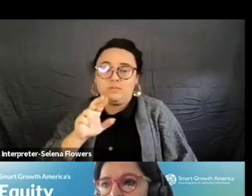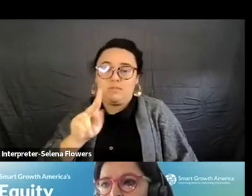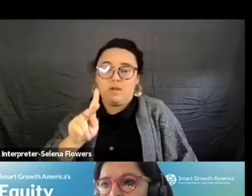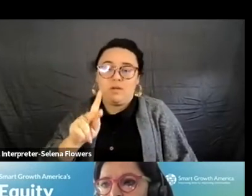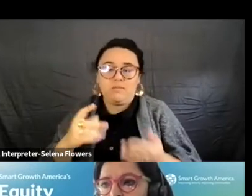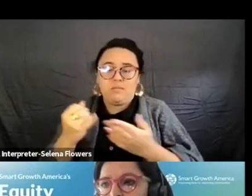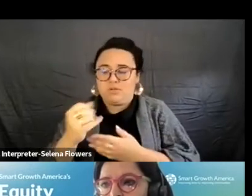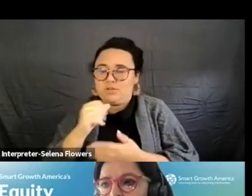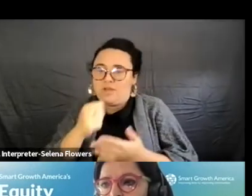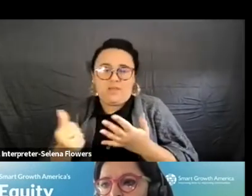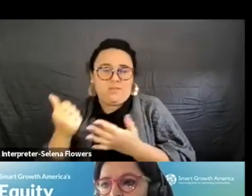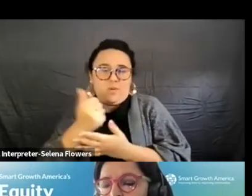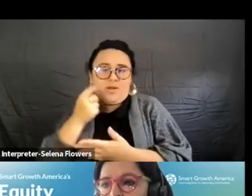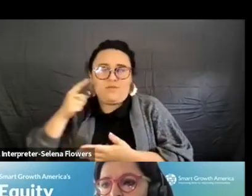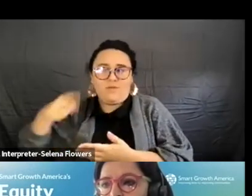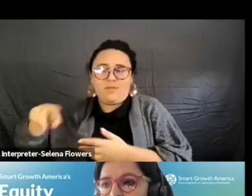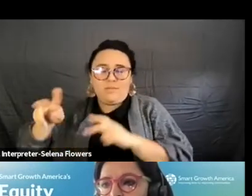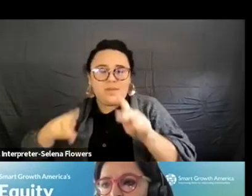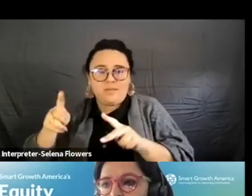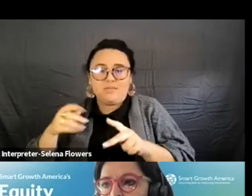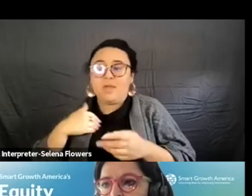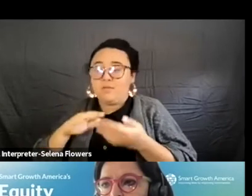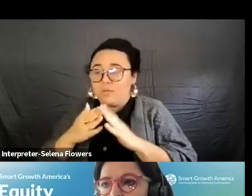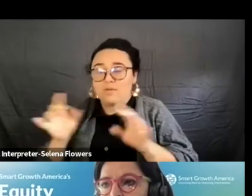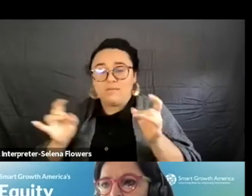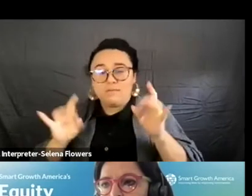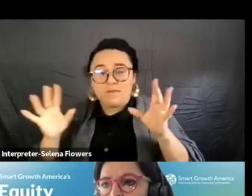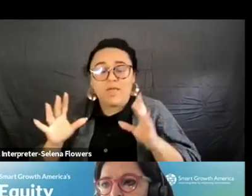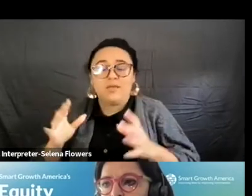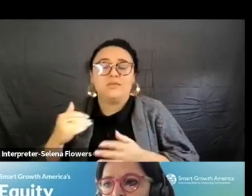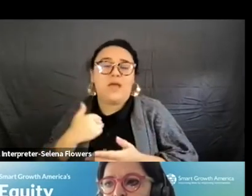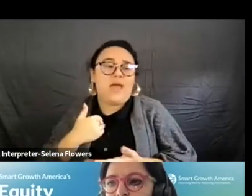the priority. If we've got community violence, if we've got